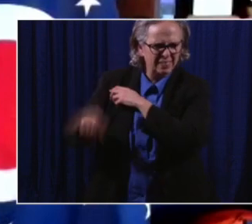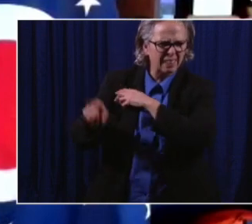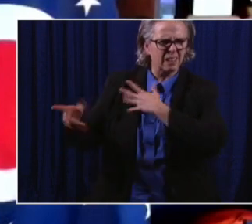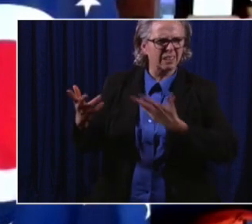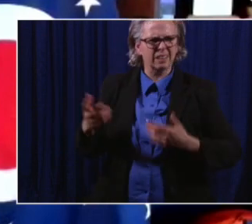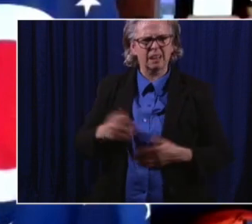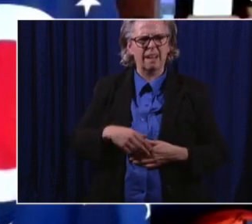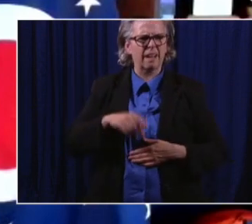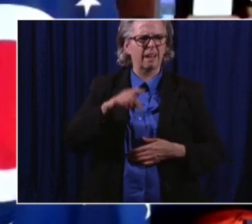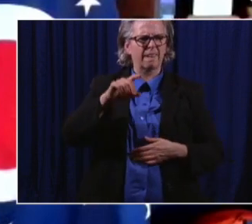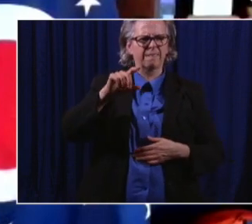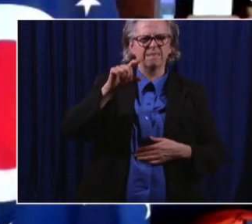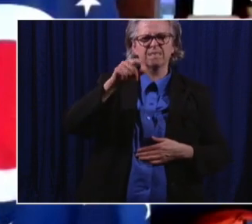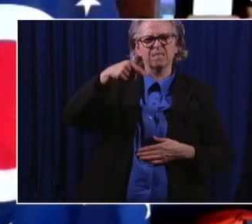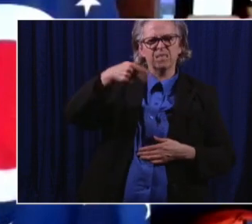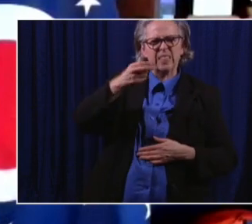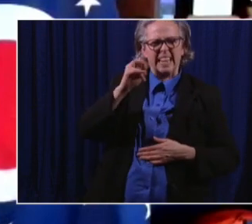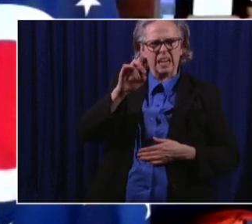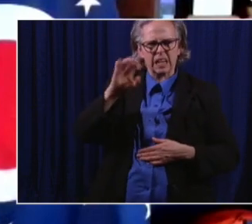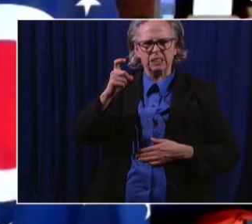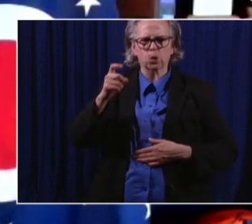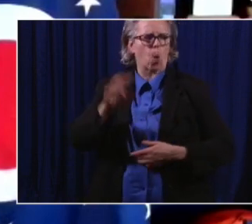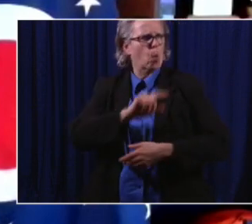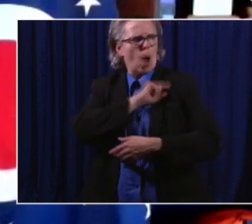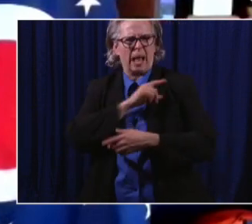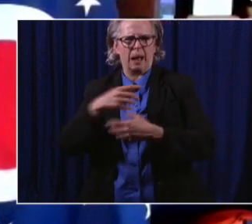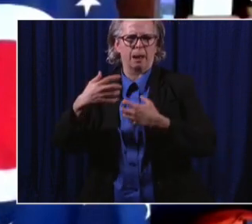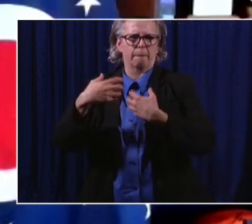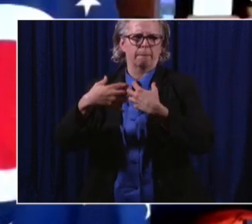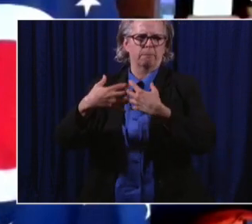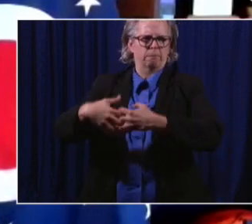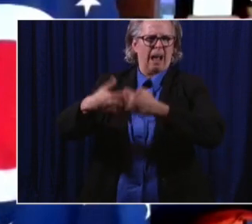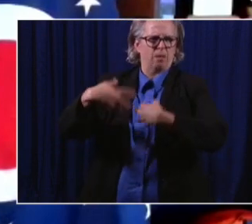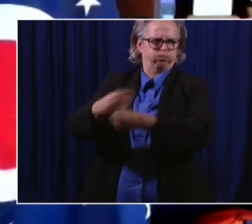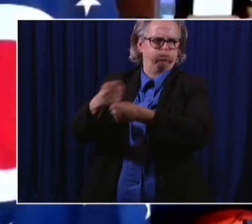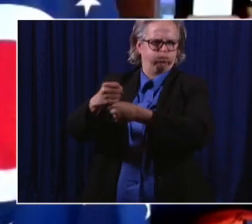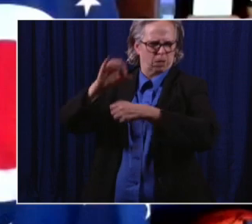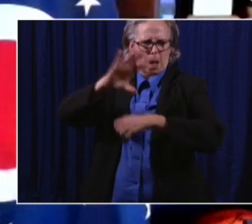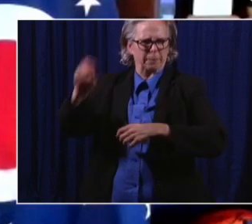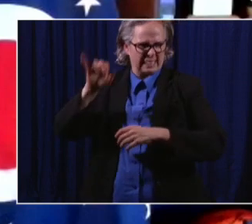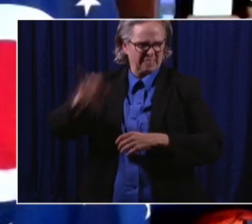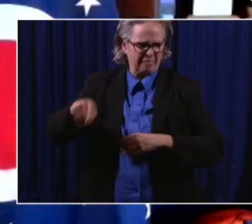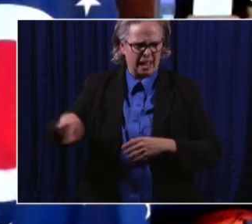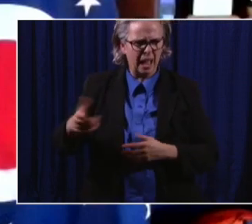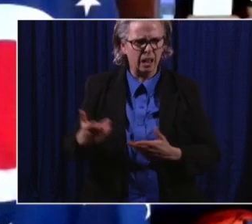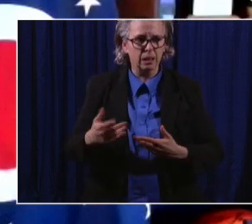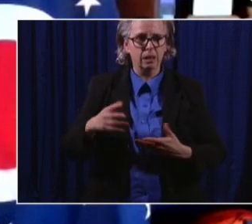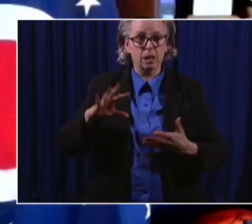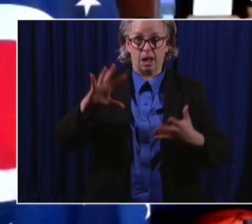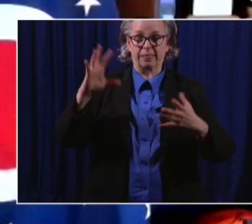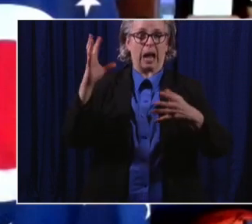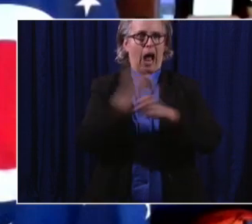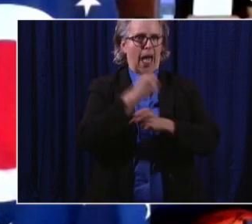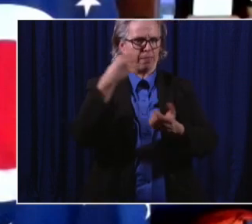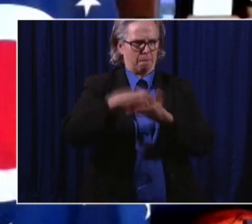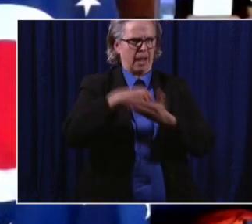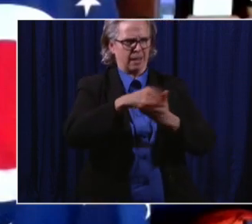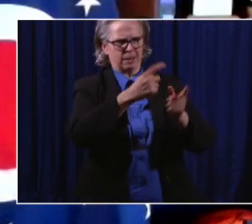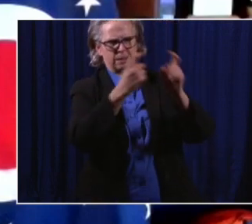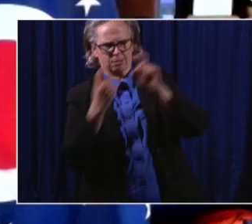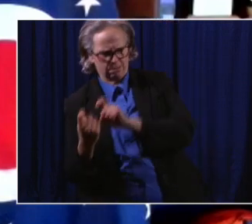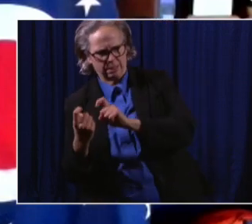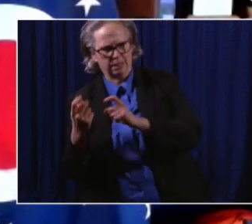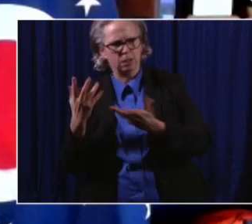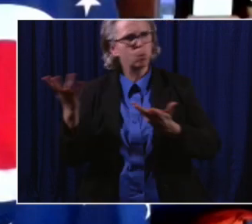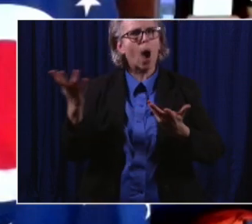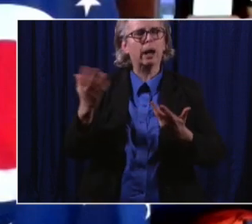these grants, they're going to start manufacturing N95 masks in Jackson County. It'll create approximately 40 jobs. They're